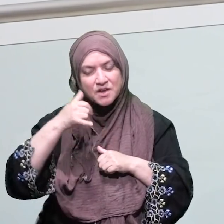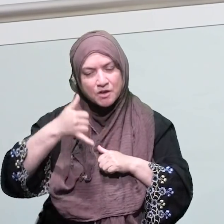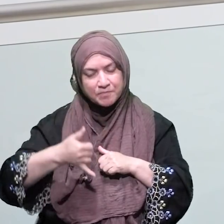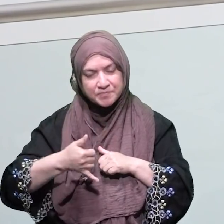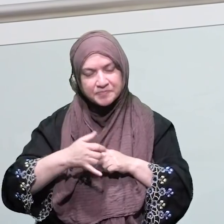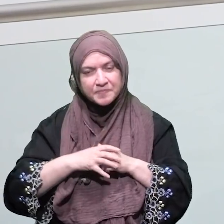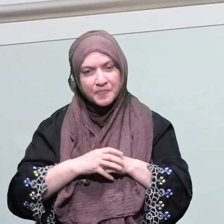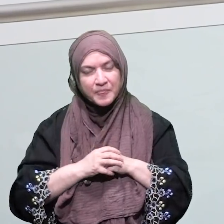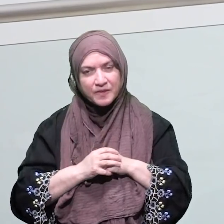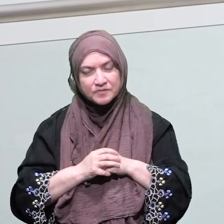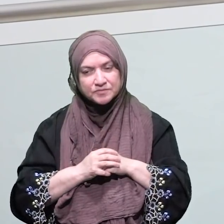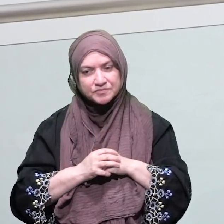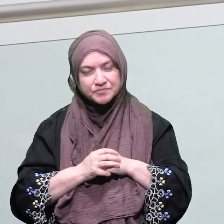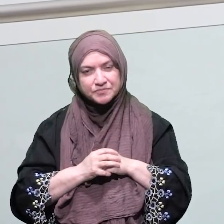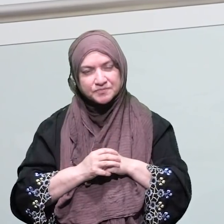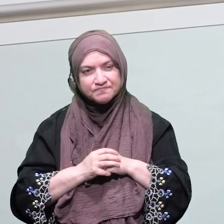wa